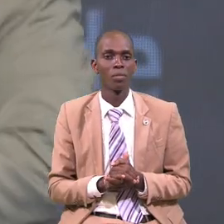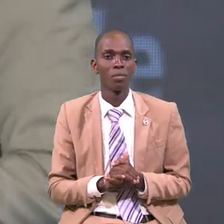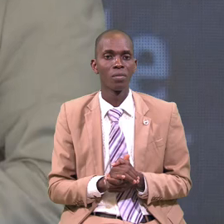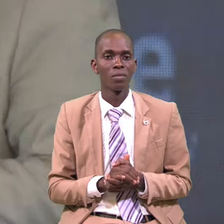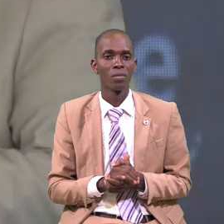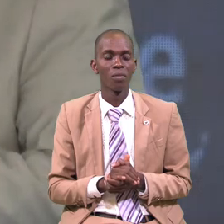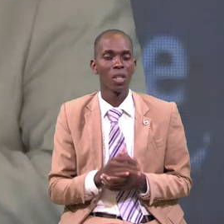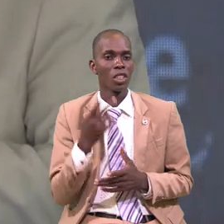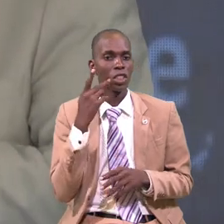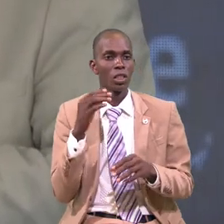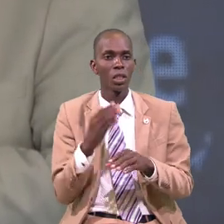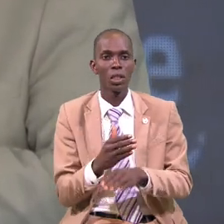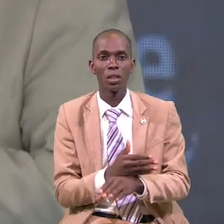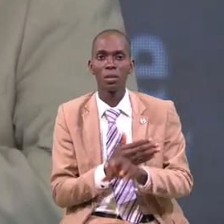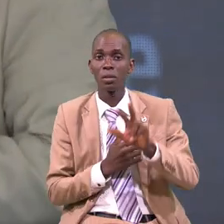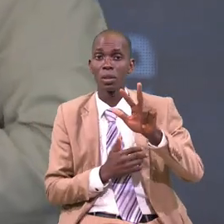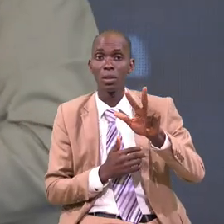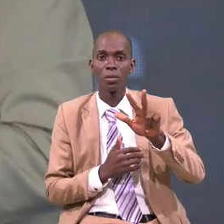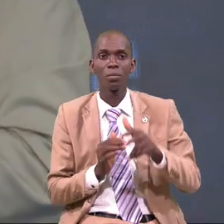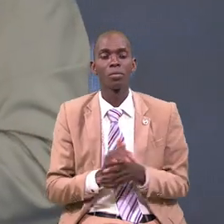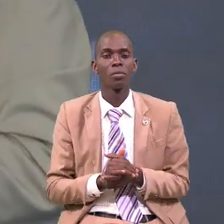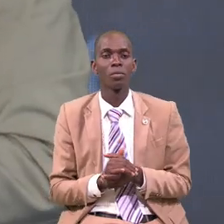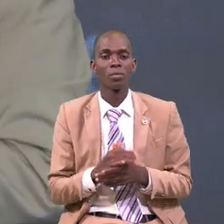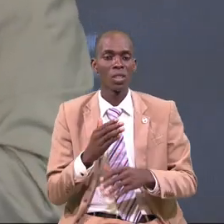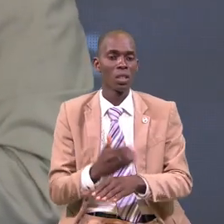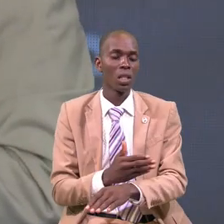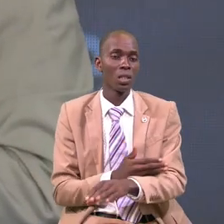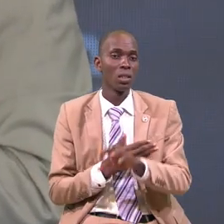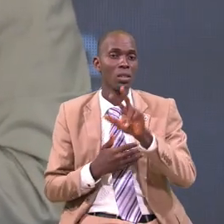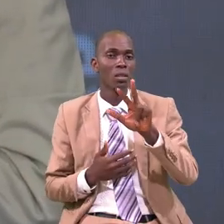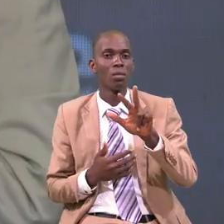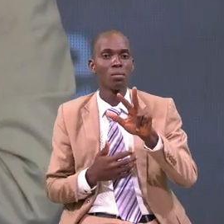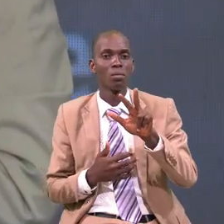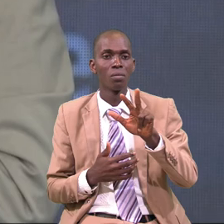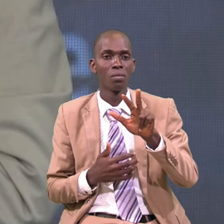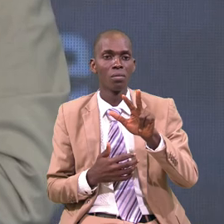Look at number three here. Number three.